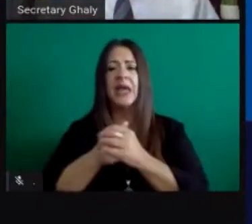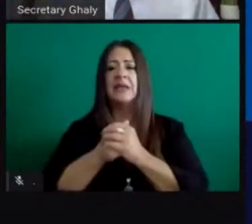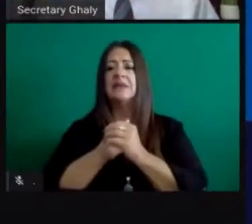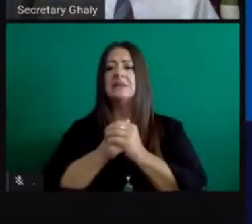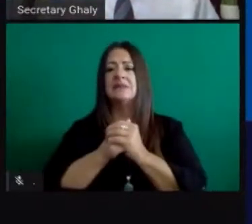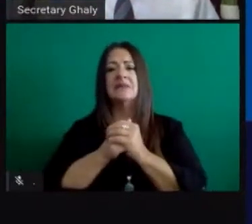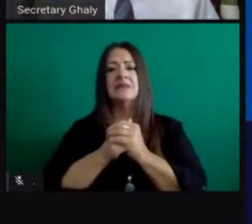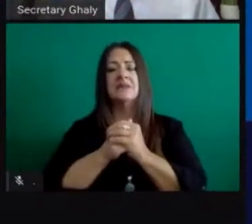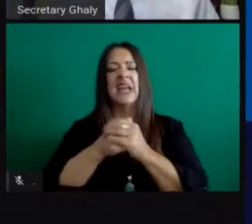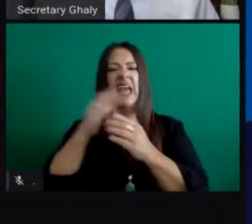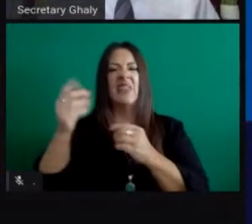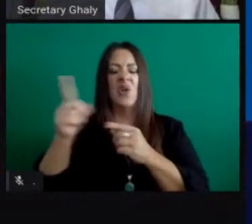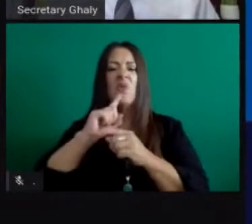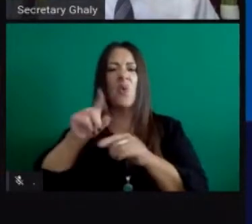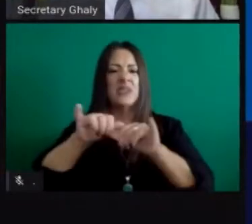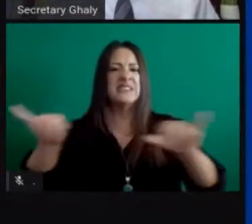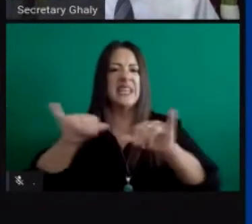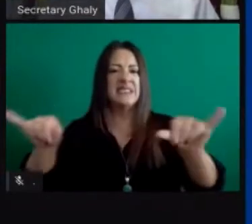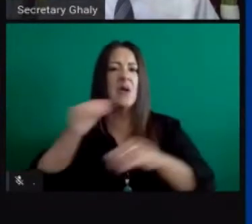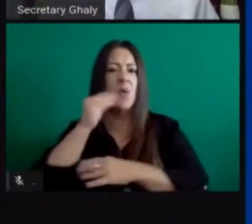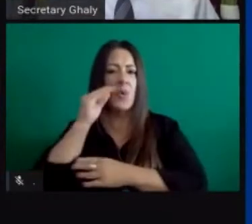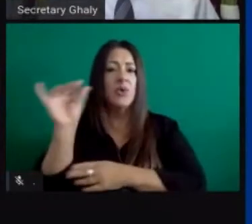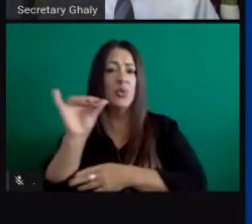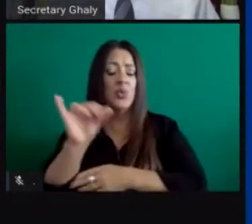nationwide closures. Next slide, please.